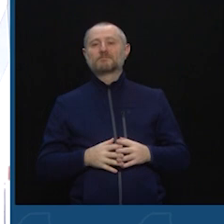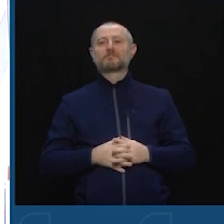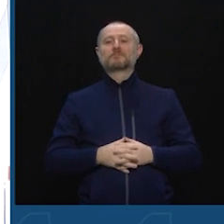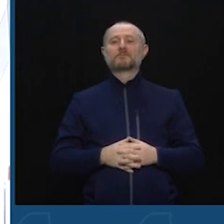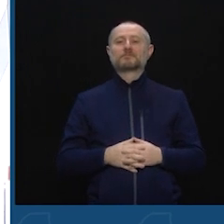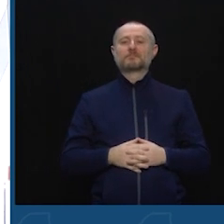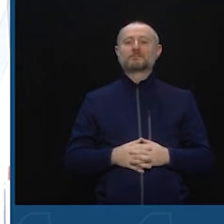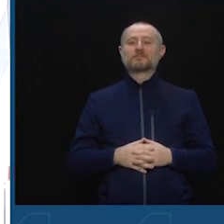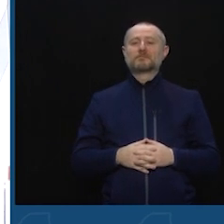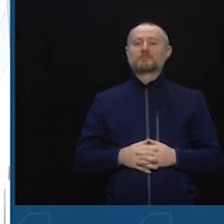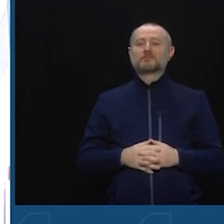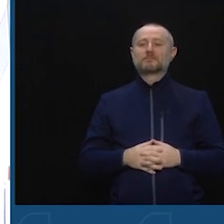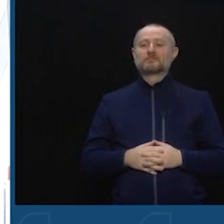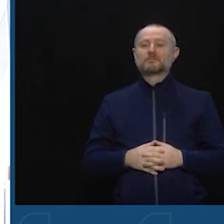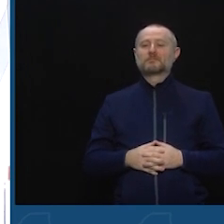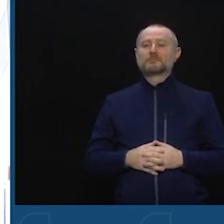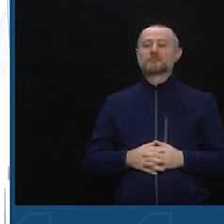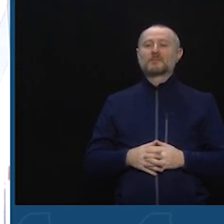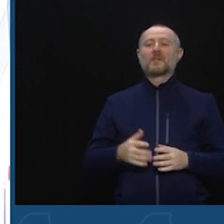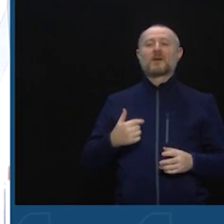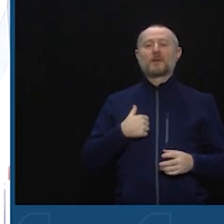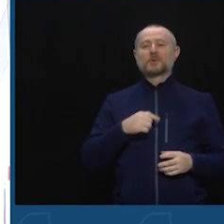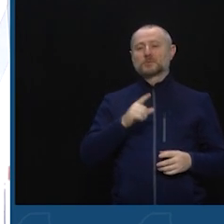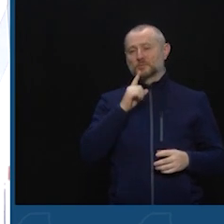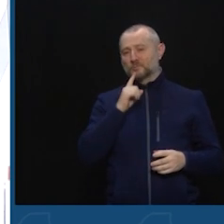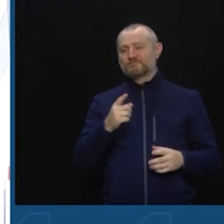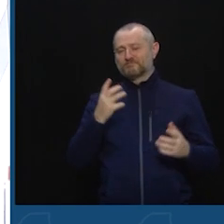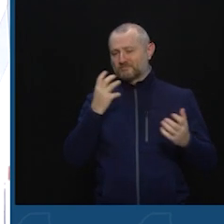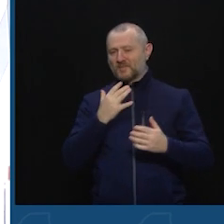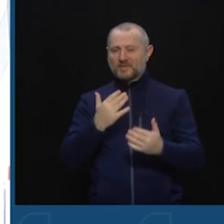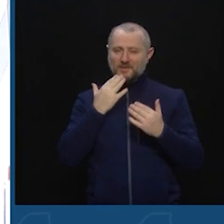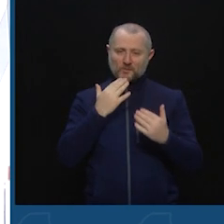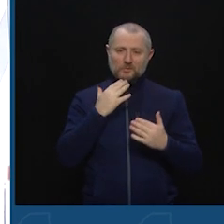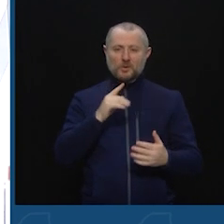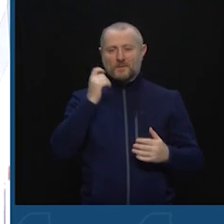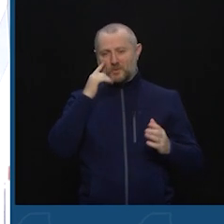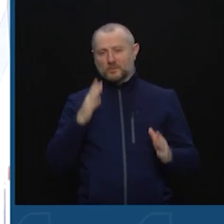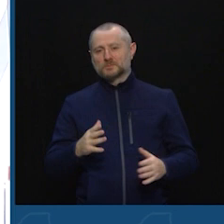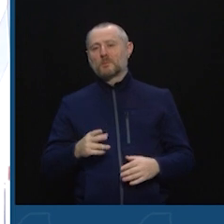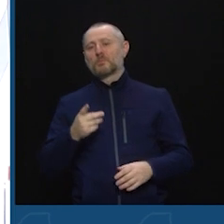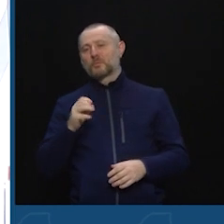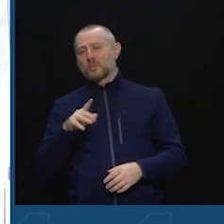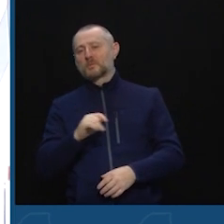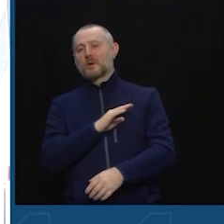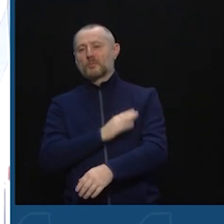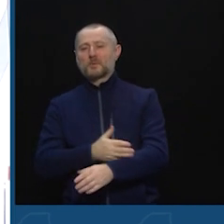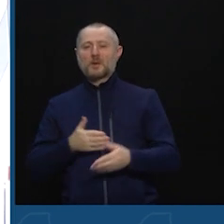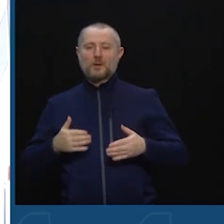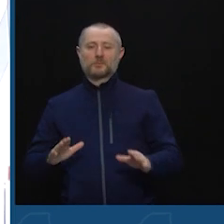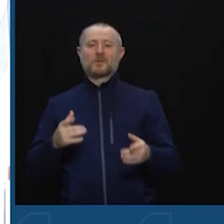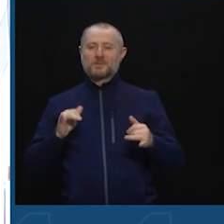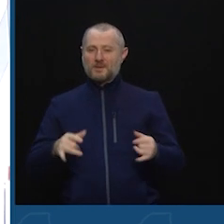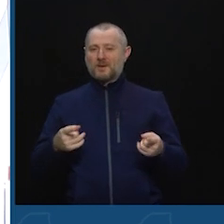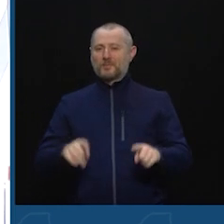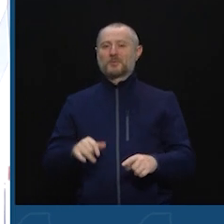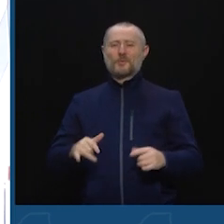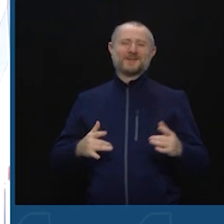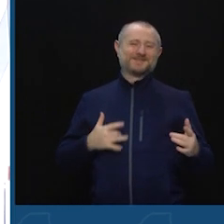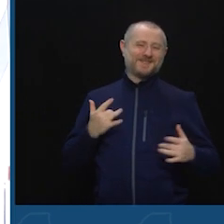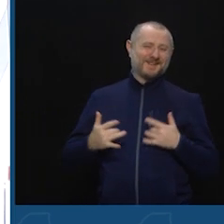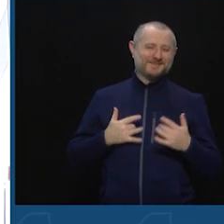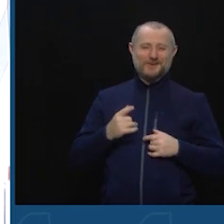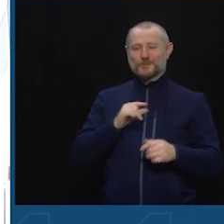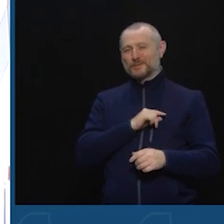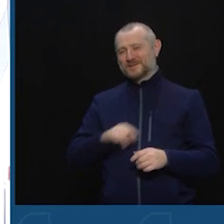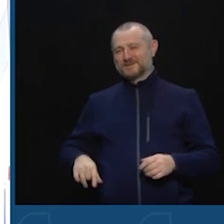And I could not be more grateful once again to the governor, the Port Authority, and all those who made that happen. What makes this such an exciting time for Queens is